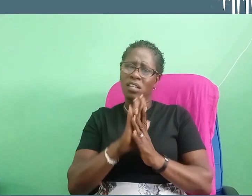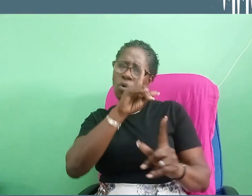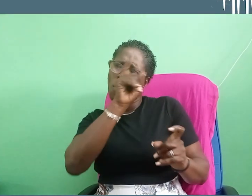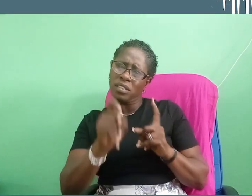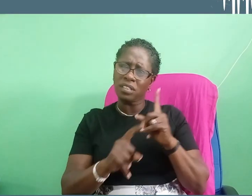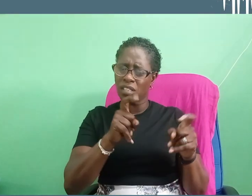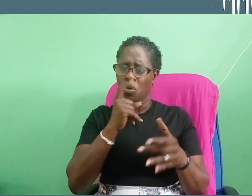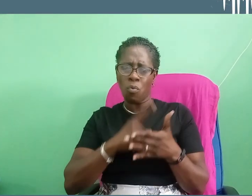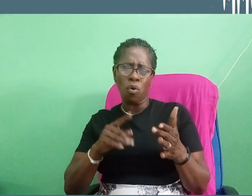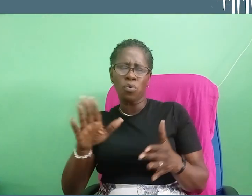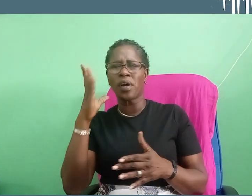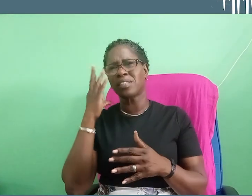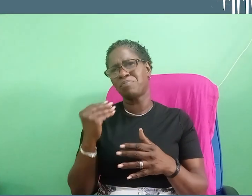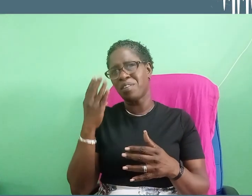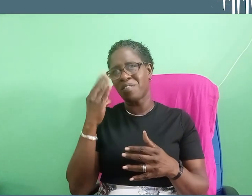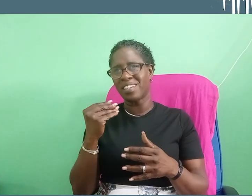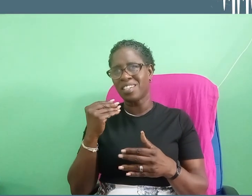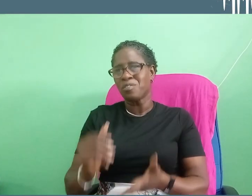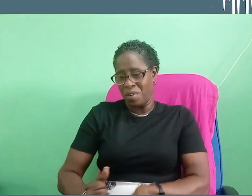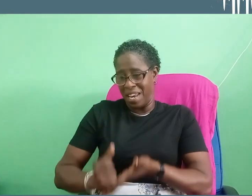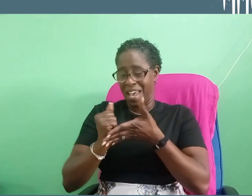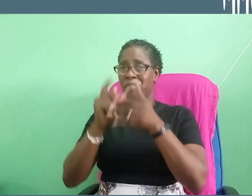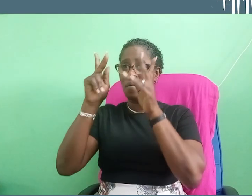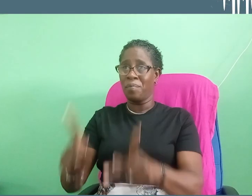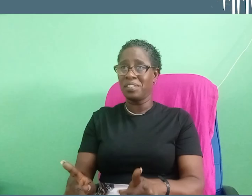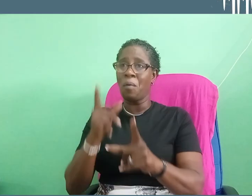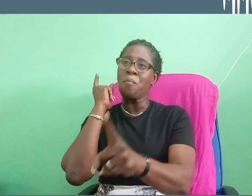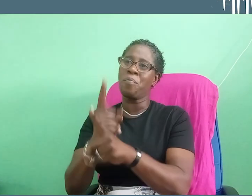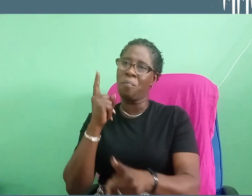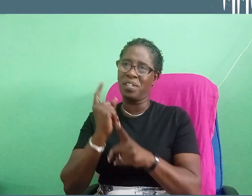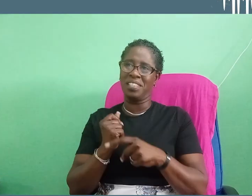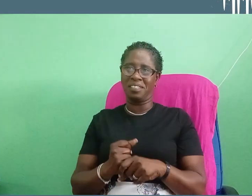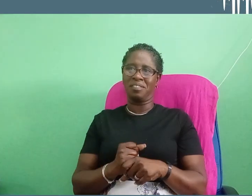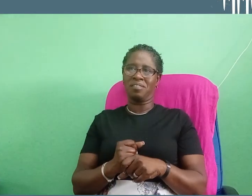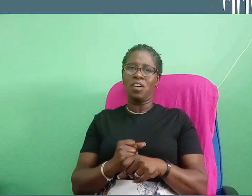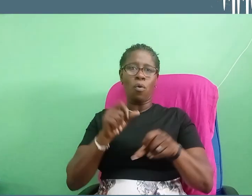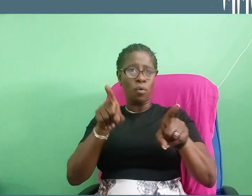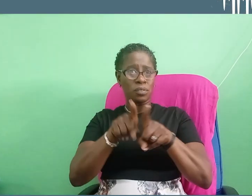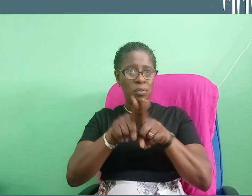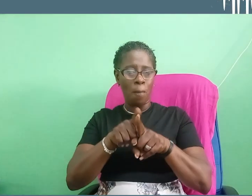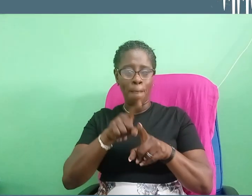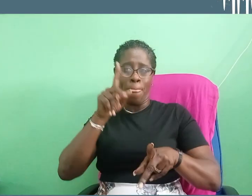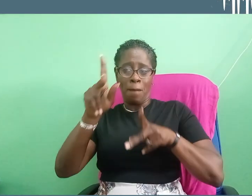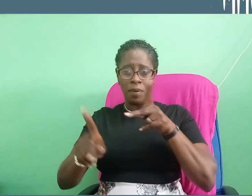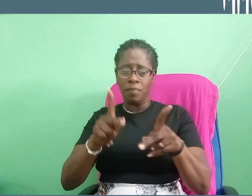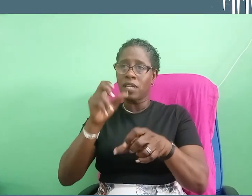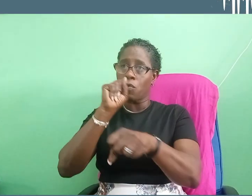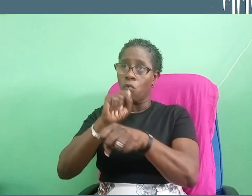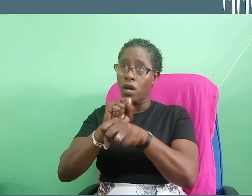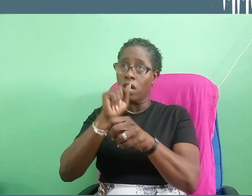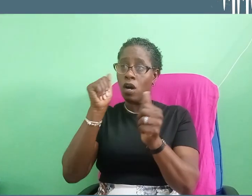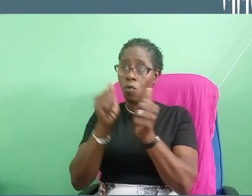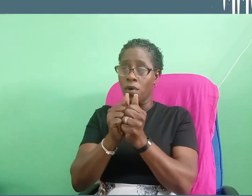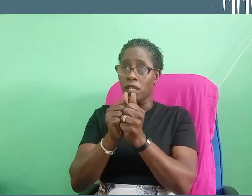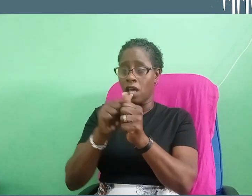experiencing. And I would say for, staff in anti-trafficking agencies to take initiative and put some time into understanding how these